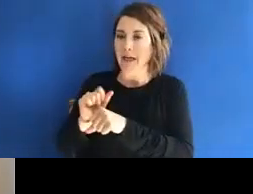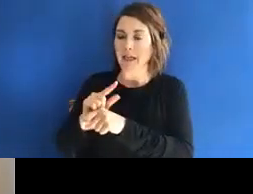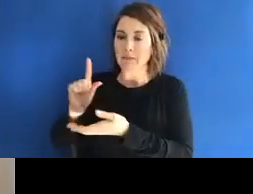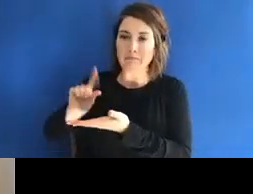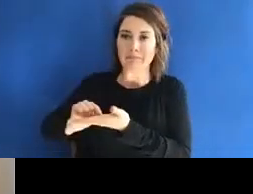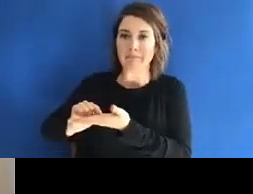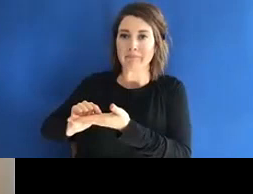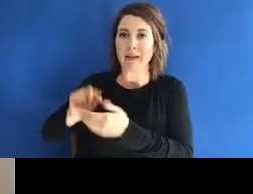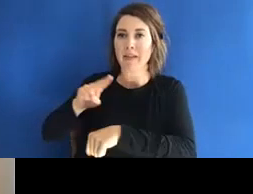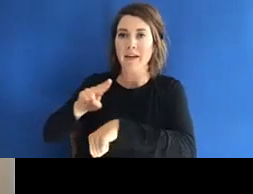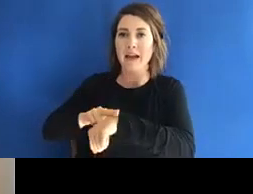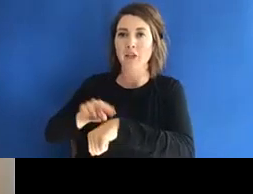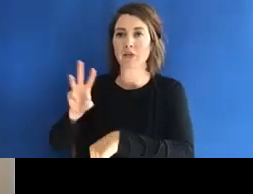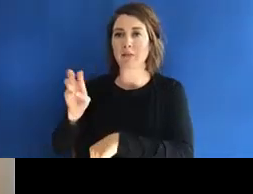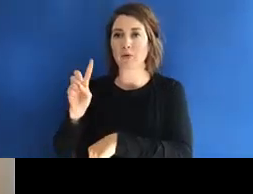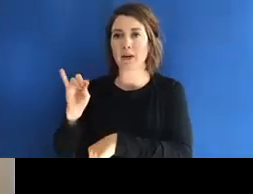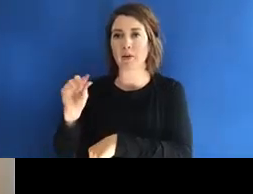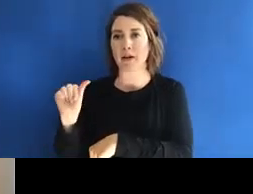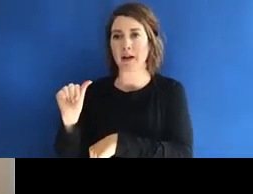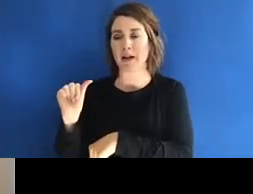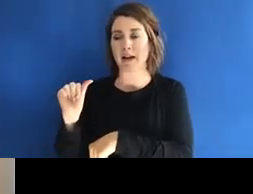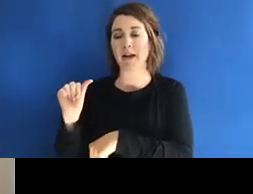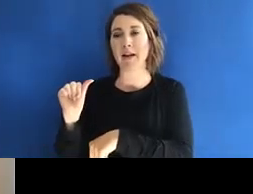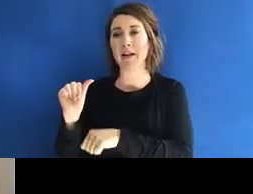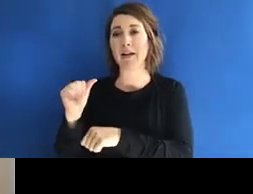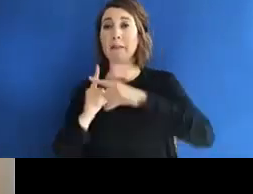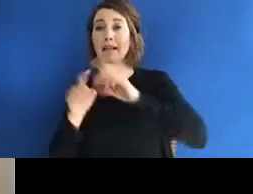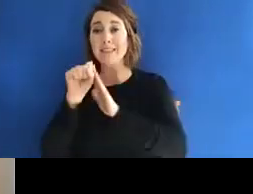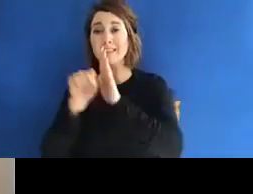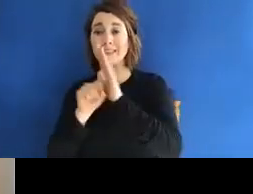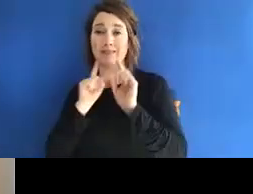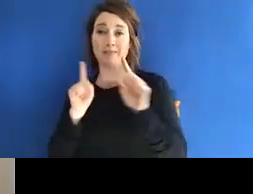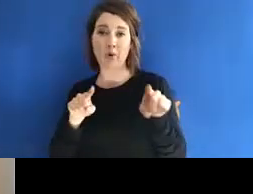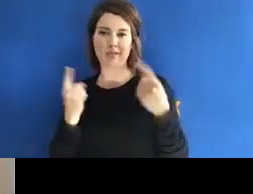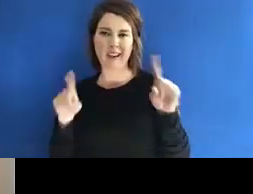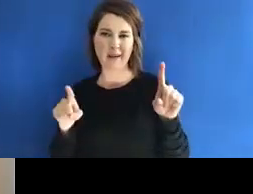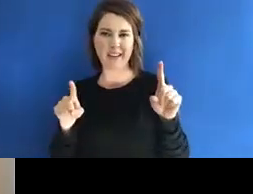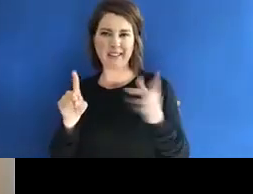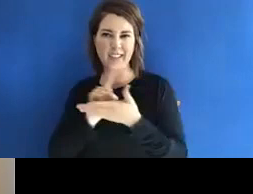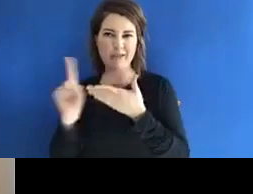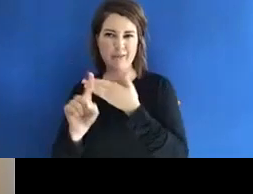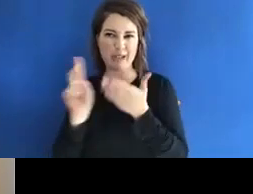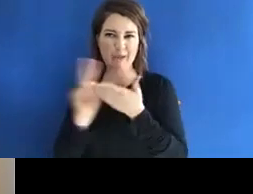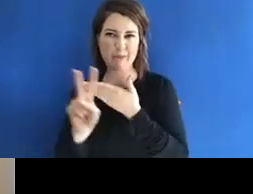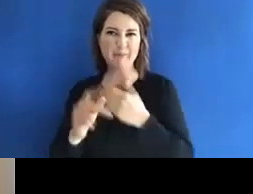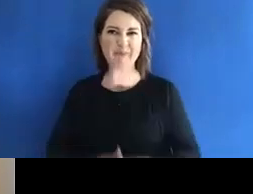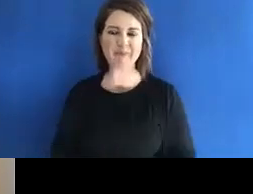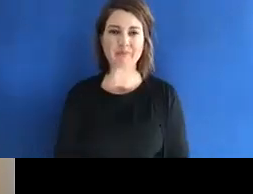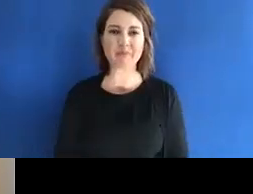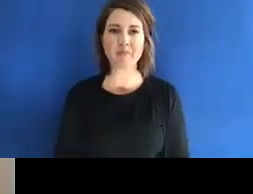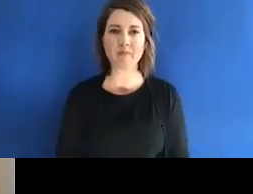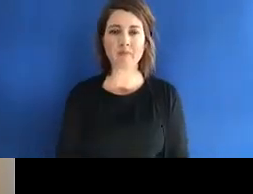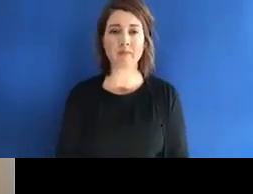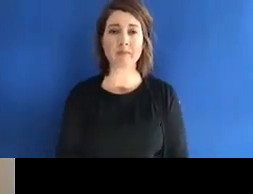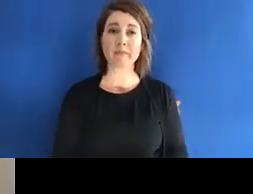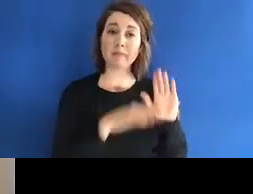annual report and those state level reports in the next several weeks. On the next slide here, we've listed